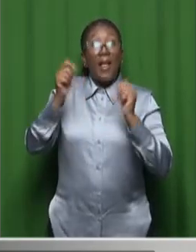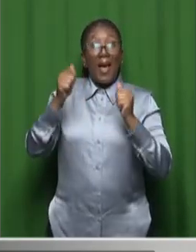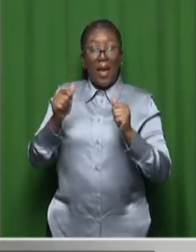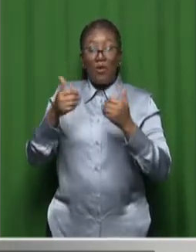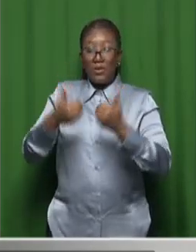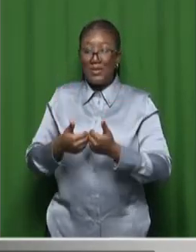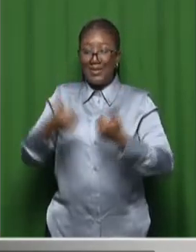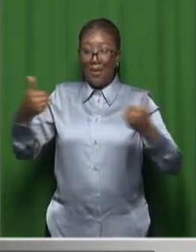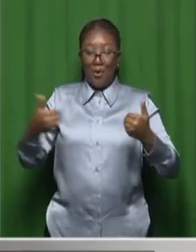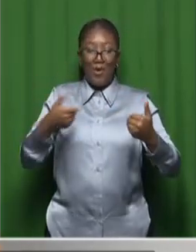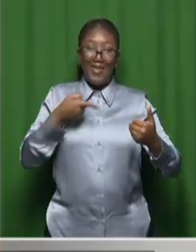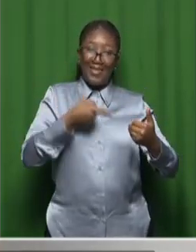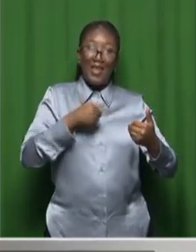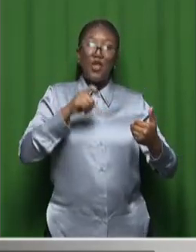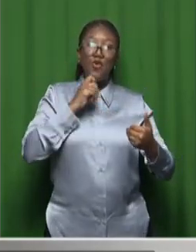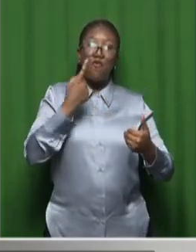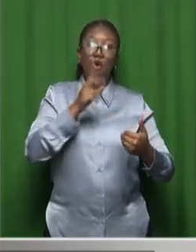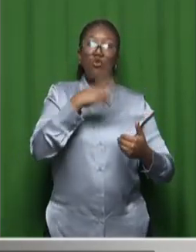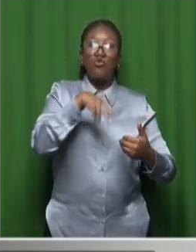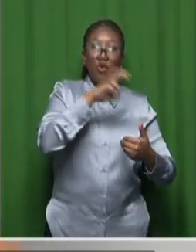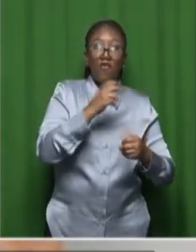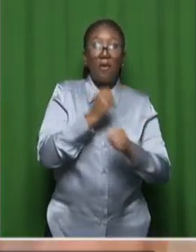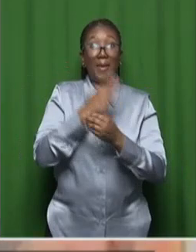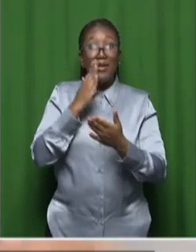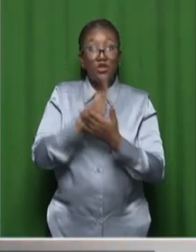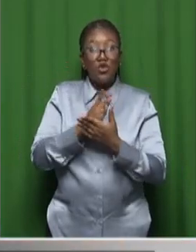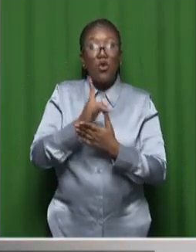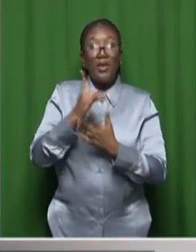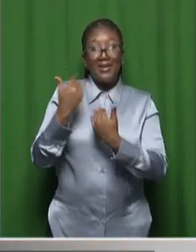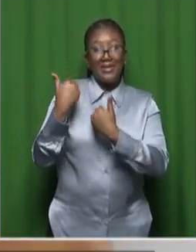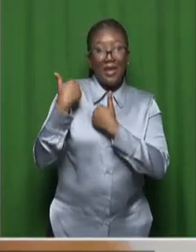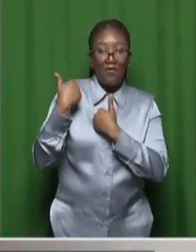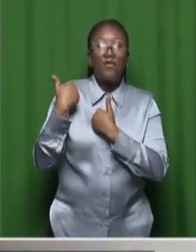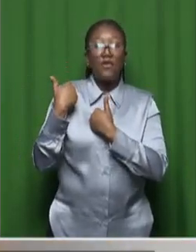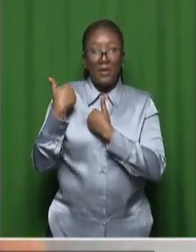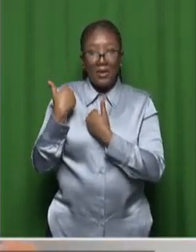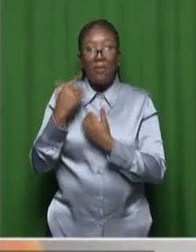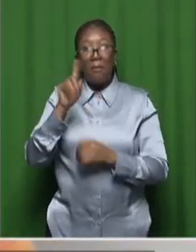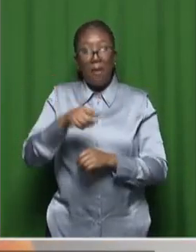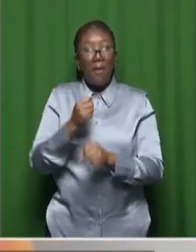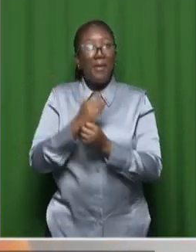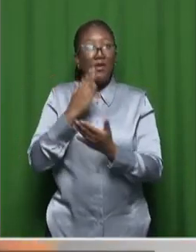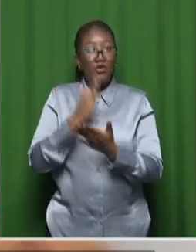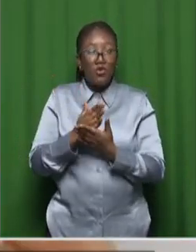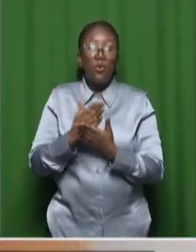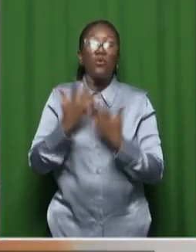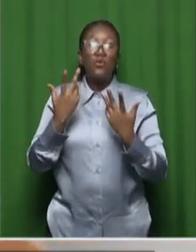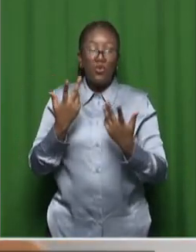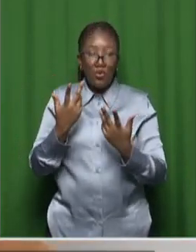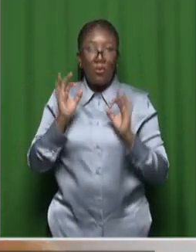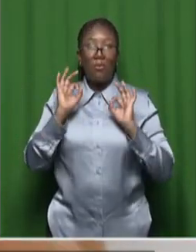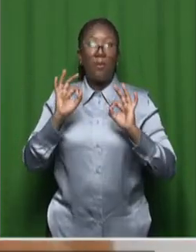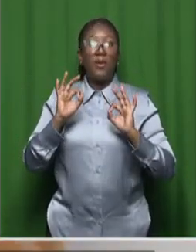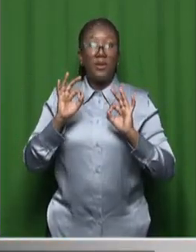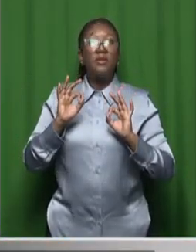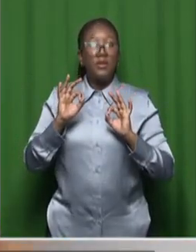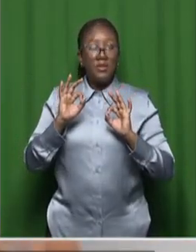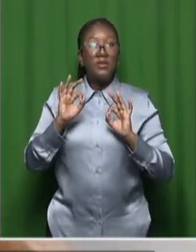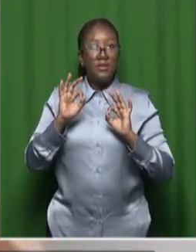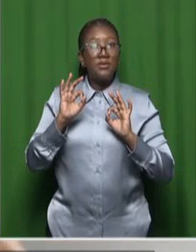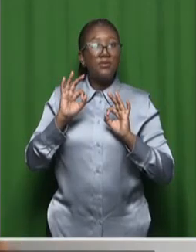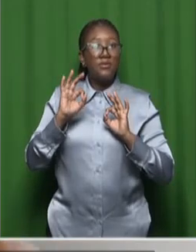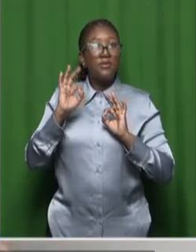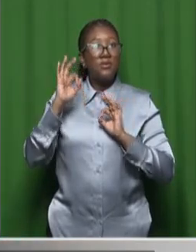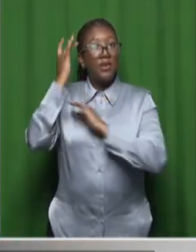have. And very important, don't be overconfident when it comes to cybersecurity, because when you